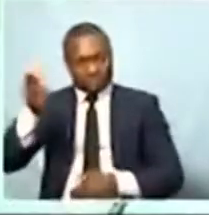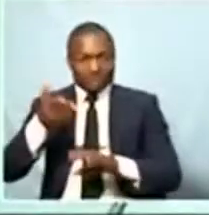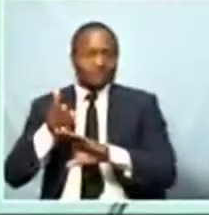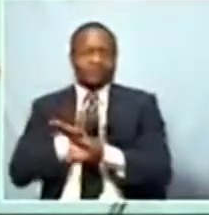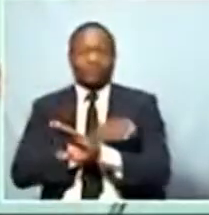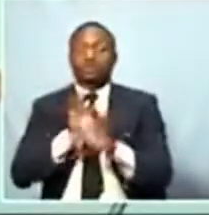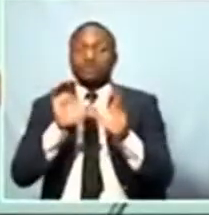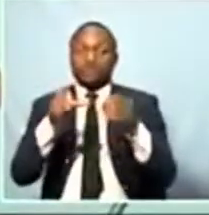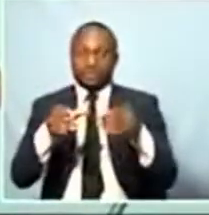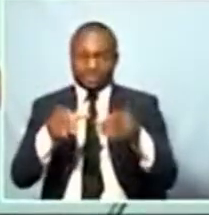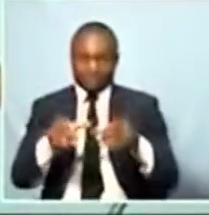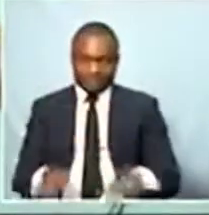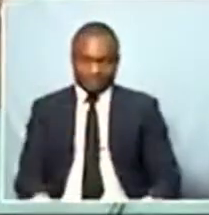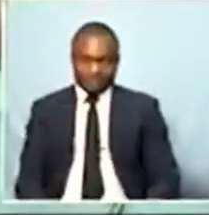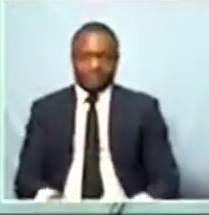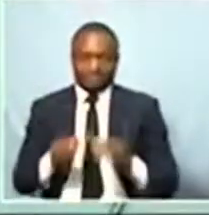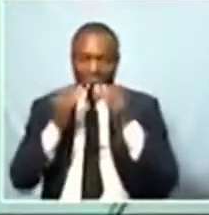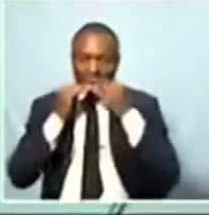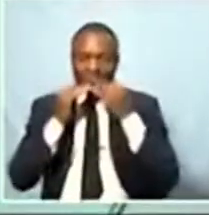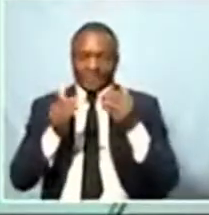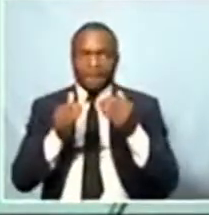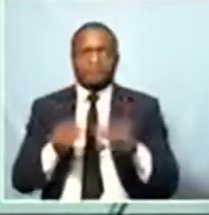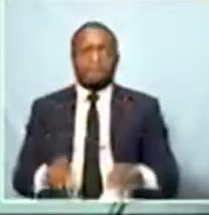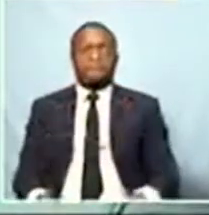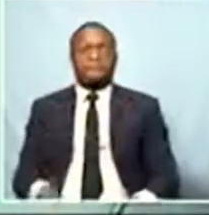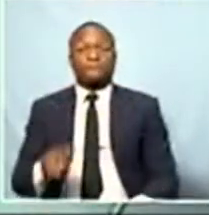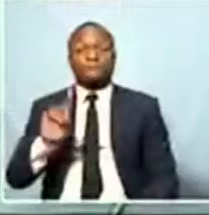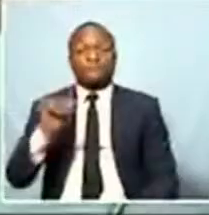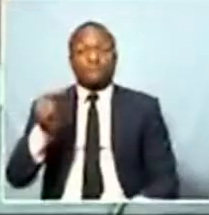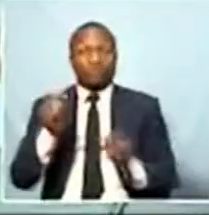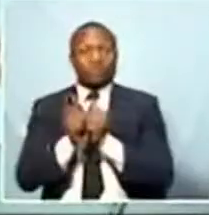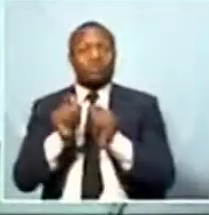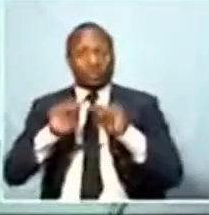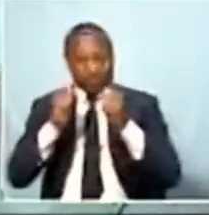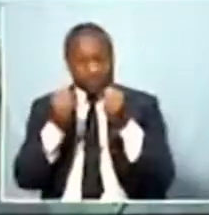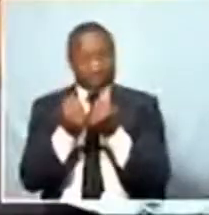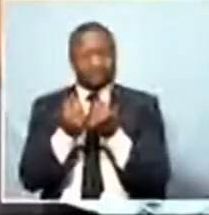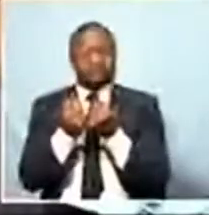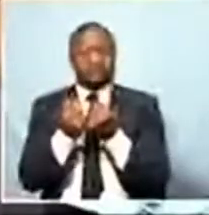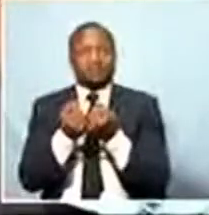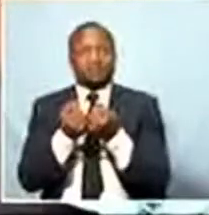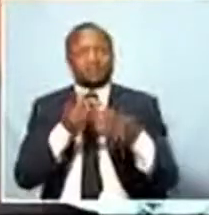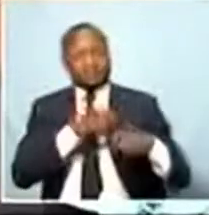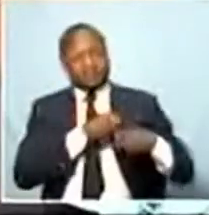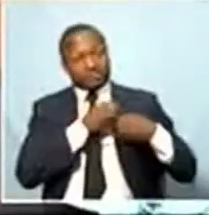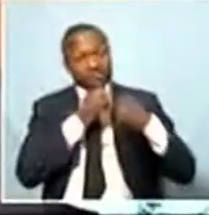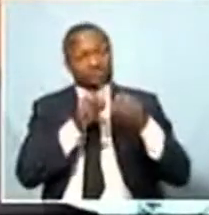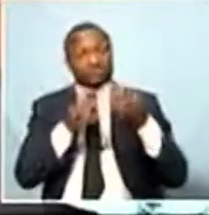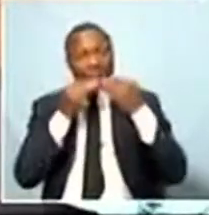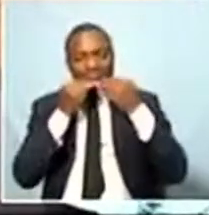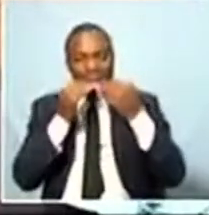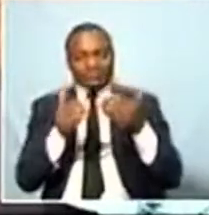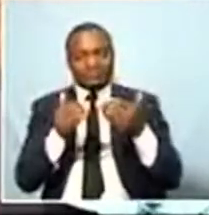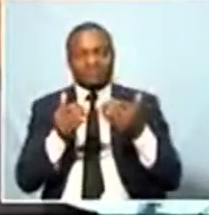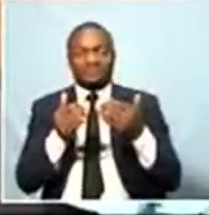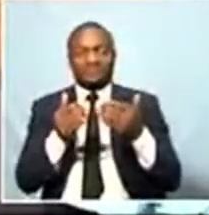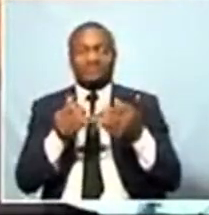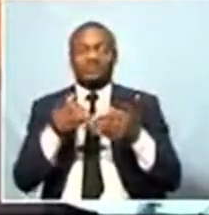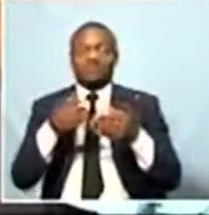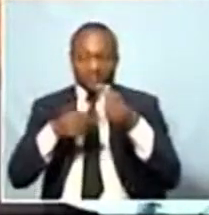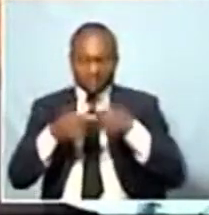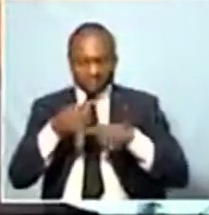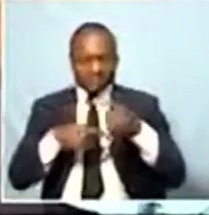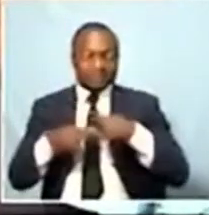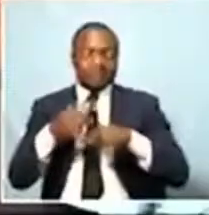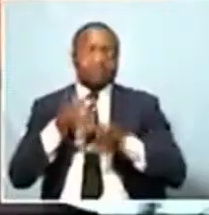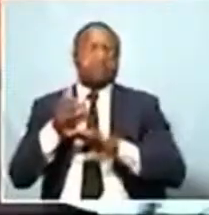before this Honorable House. Thank you. DG and your team, we want to express unfettered gratitude for making an